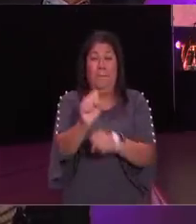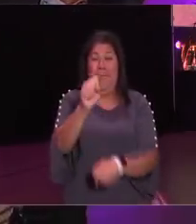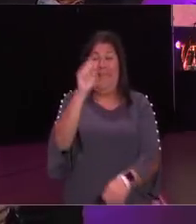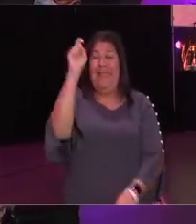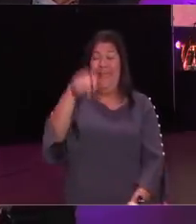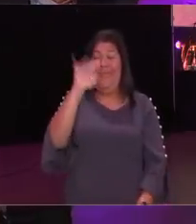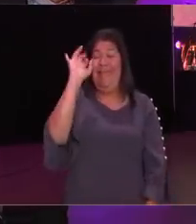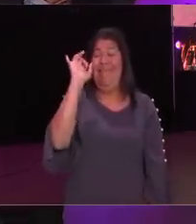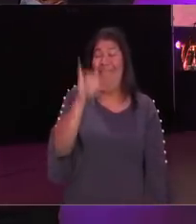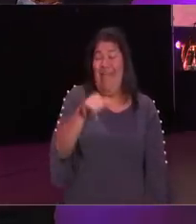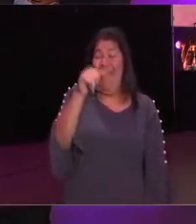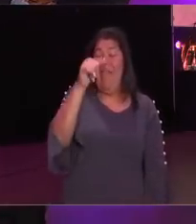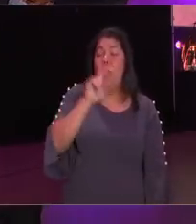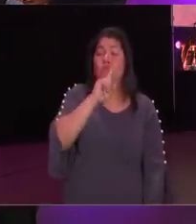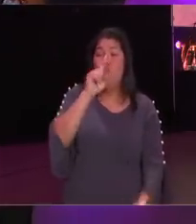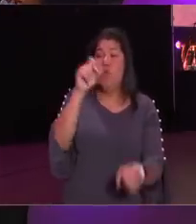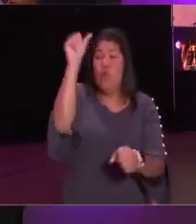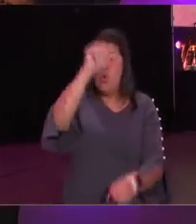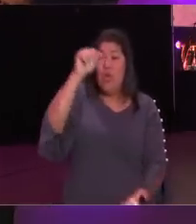thing.